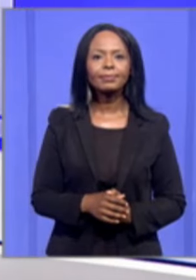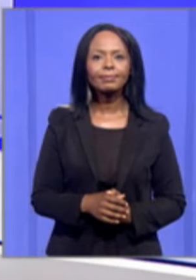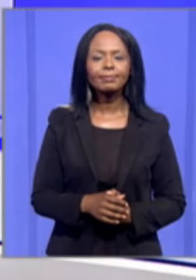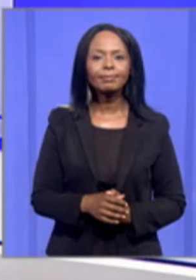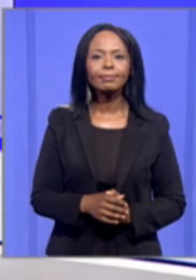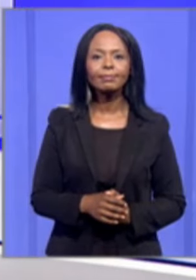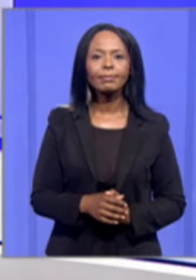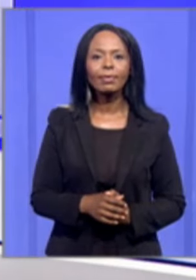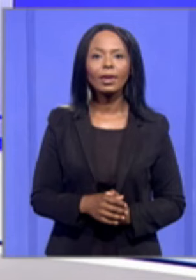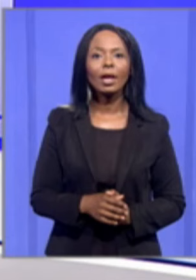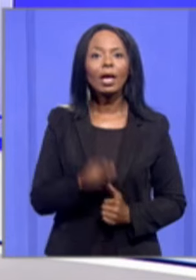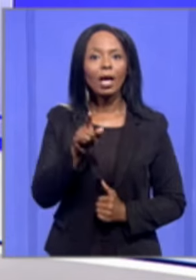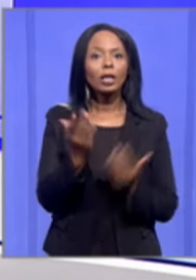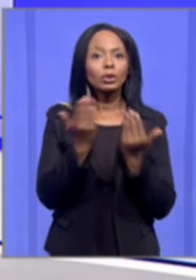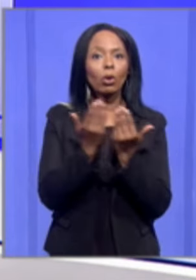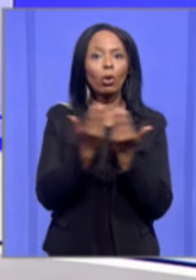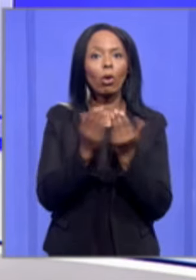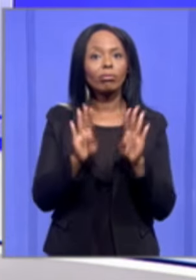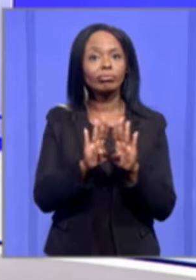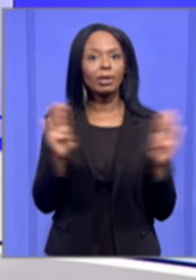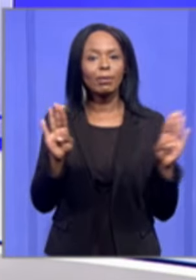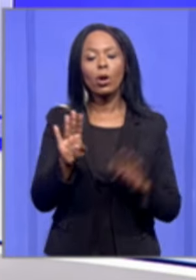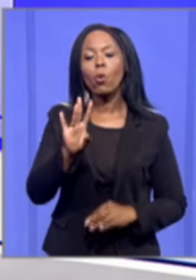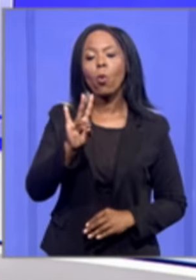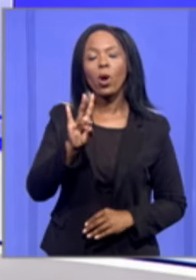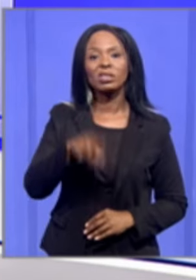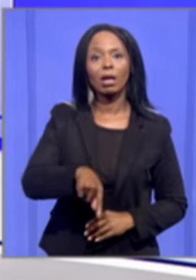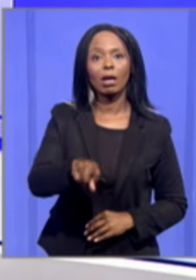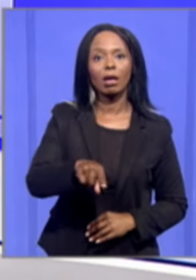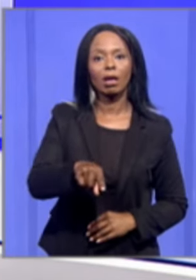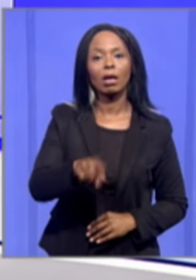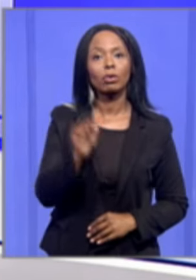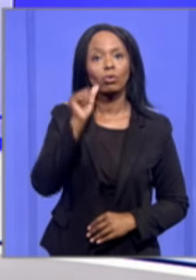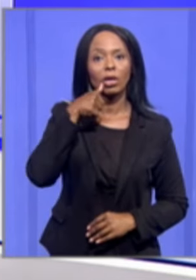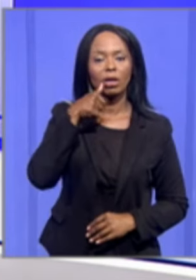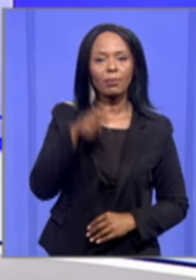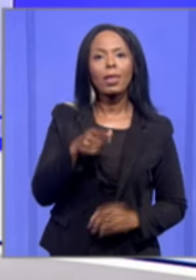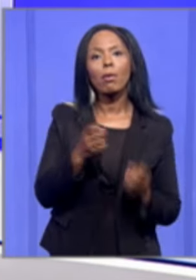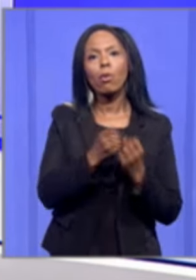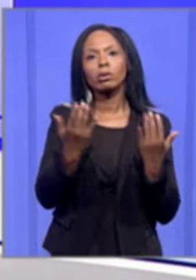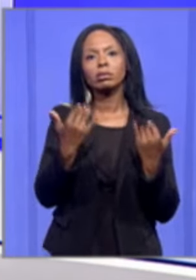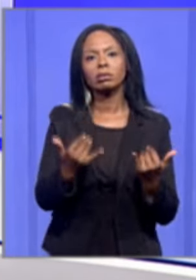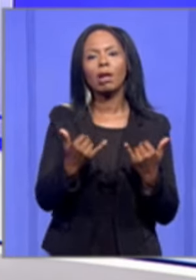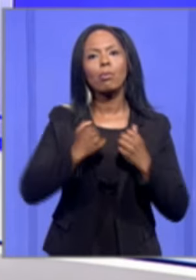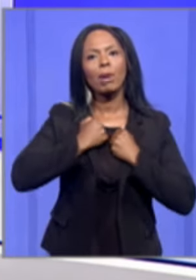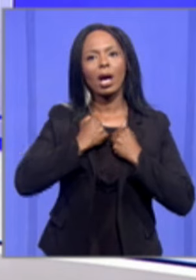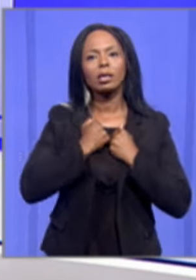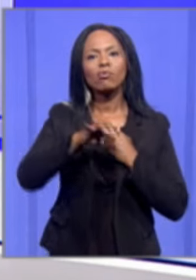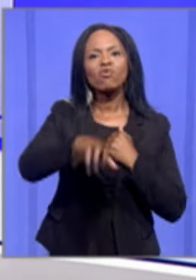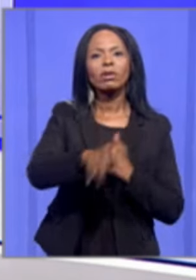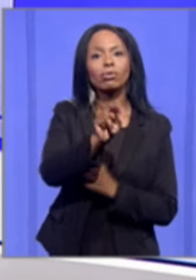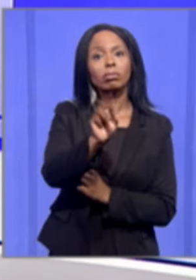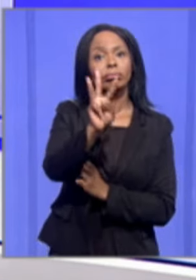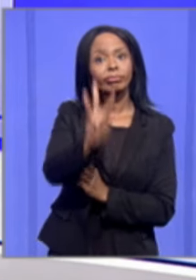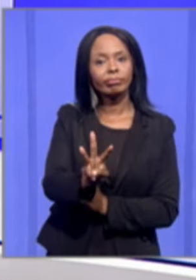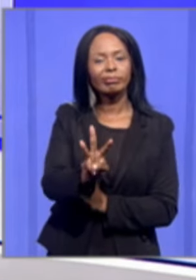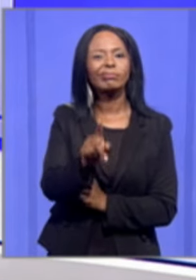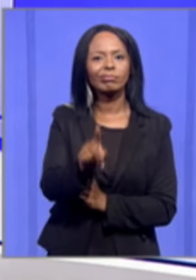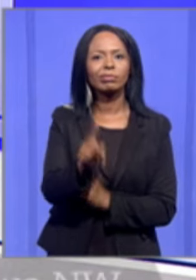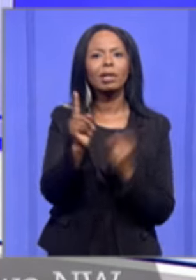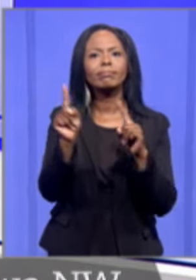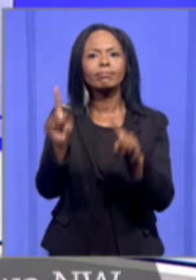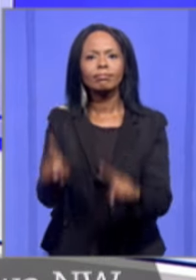Jaaka dikolo di bulwa ka laboraro, batsadi kwa dikgaolong tse di farologaneng tsa porofense ya Northwest ba tlhotse